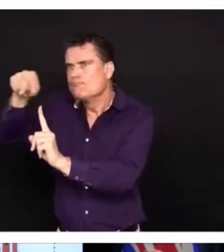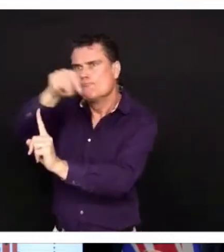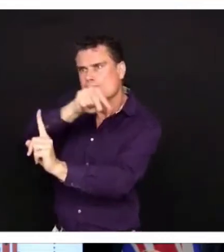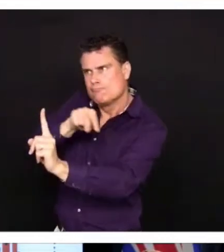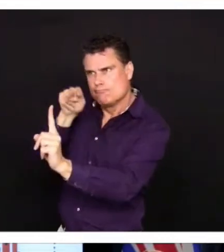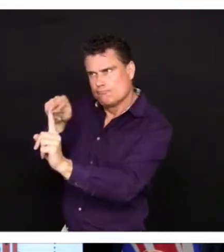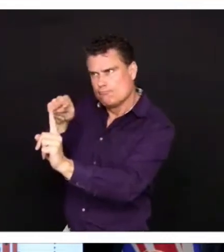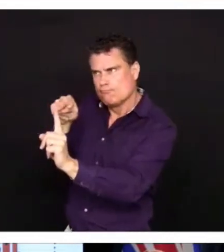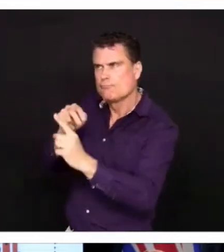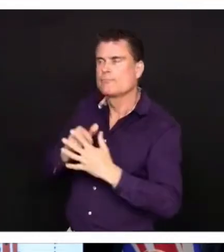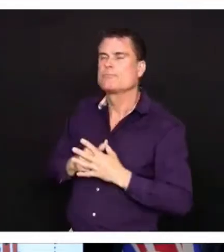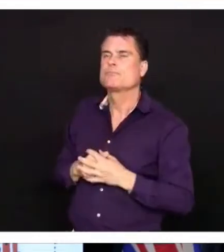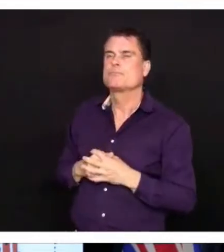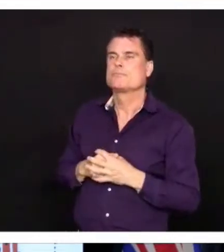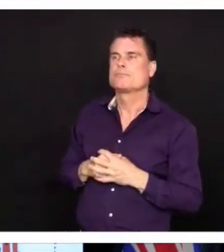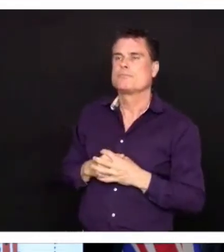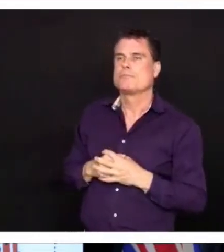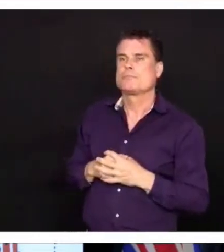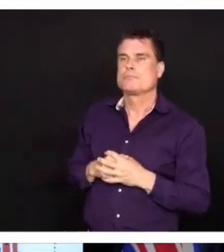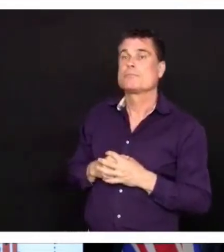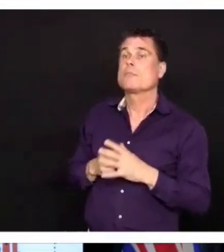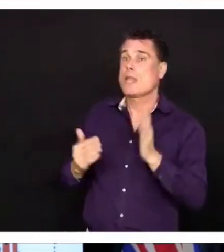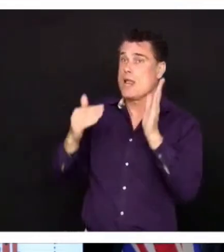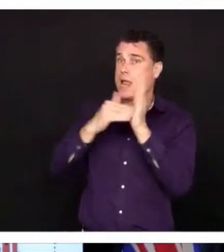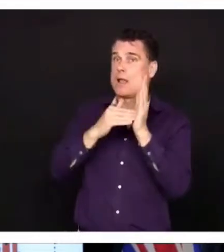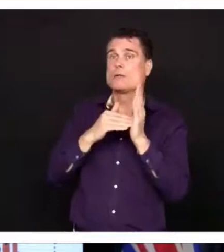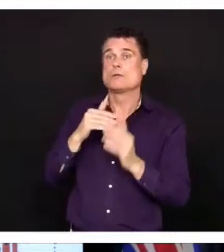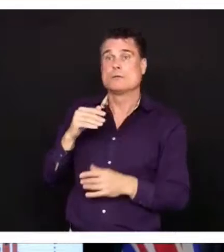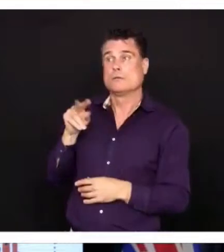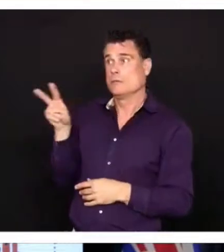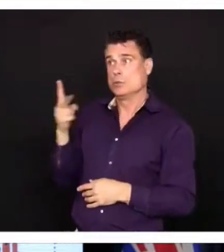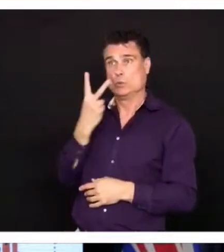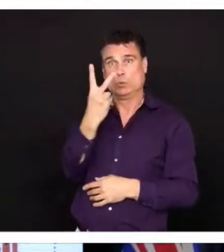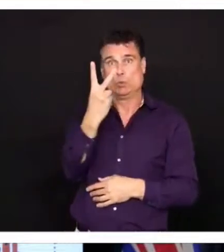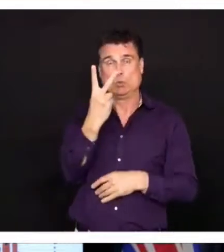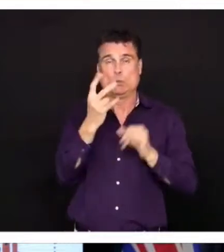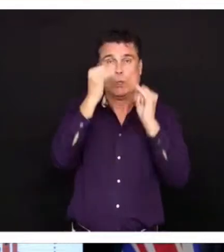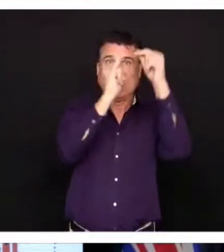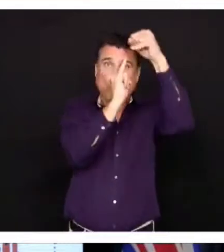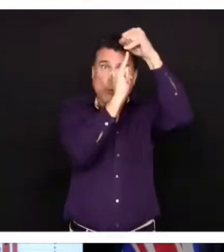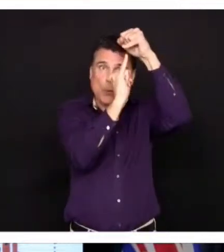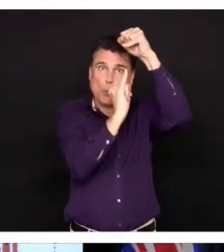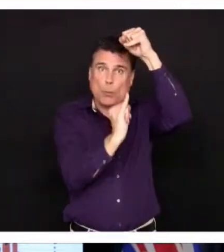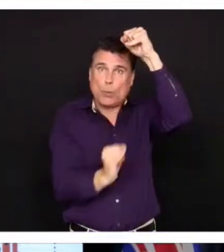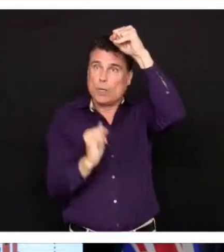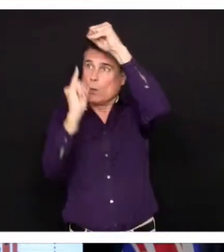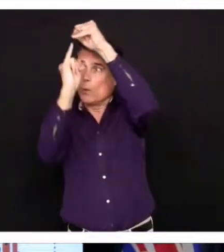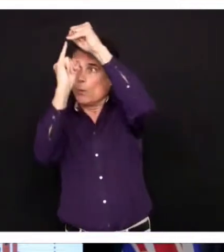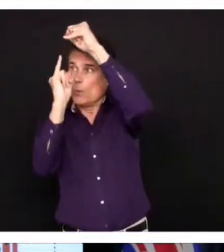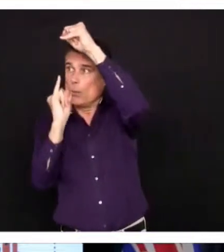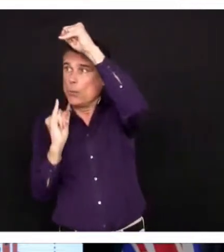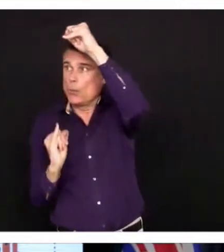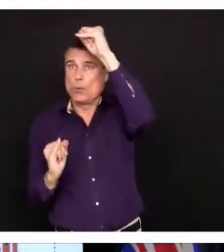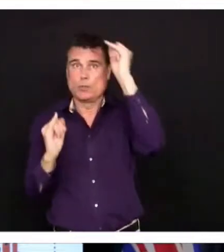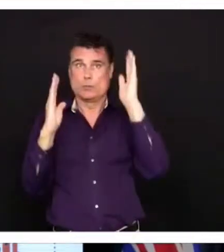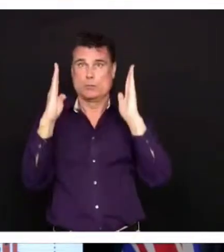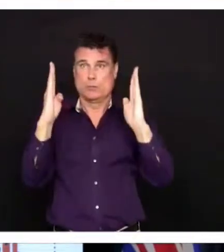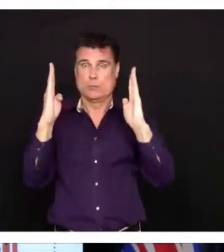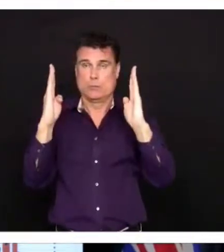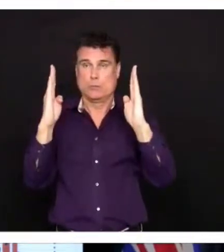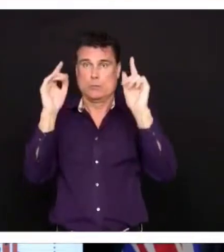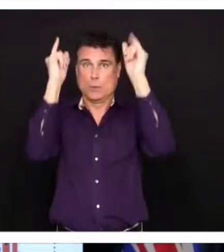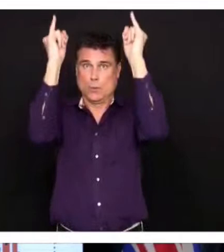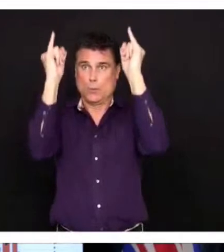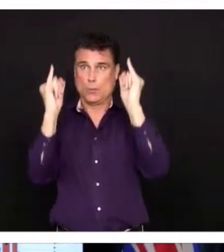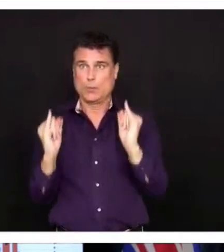to when the test results came back. And what we can see quite clearly is that when we put in these public health measures, we